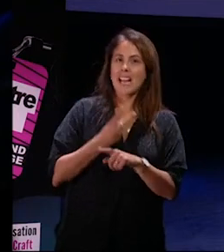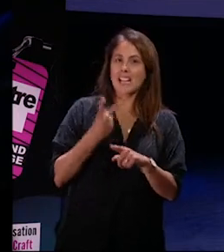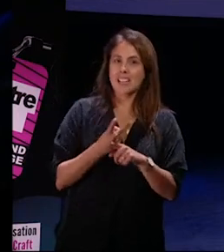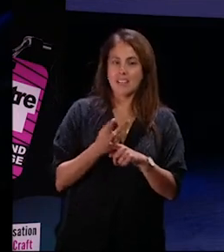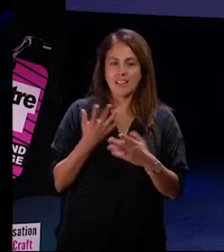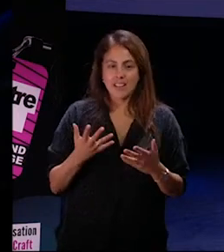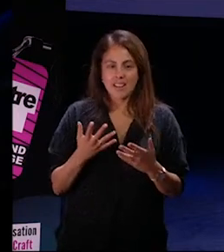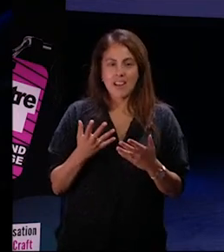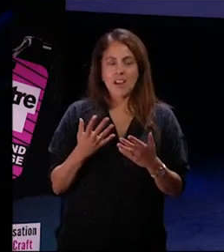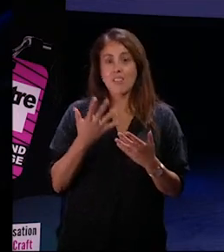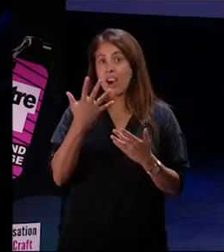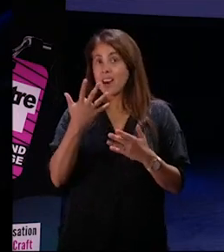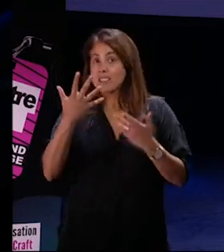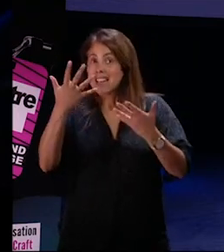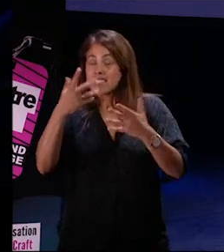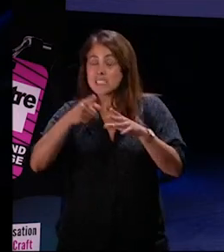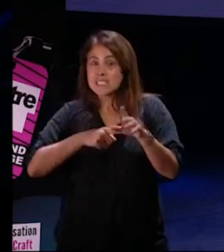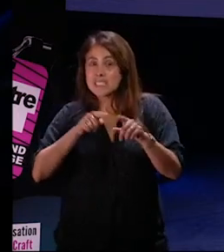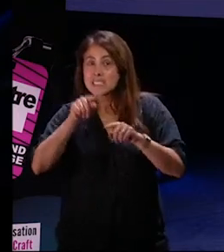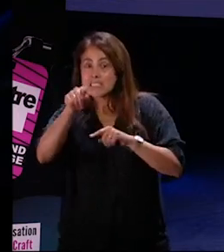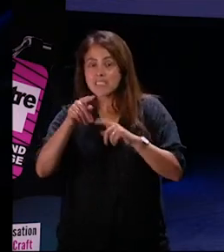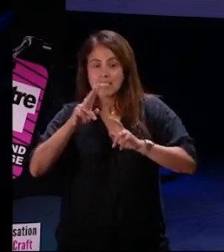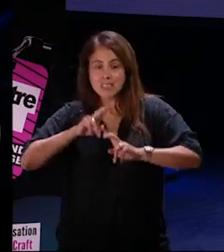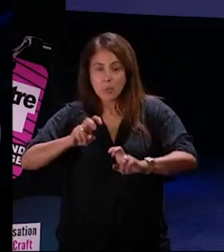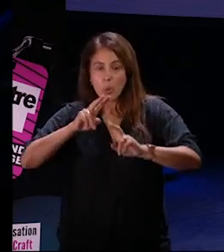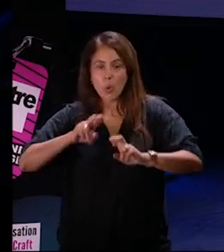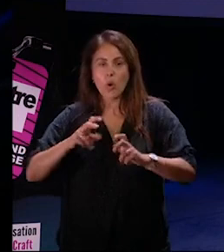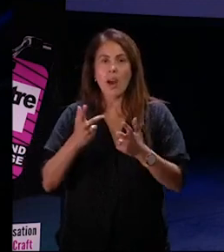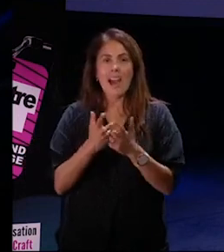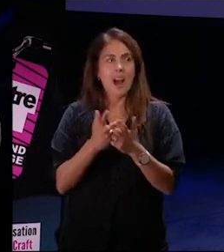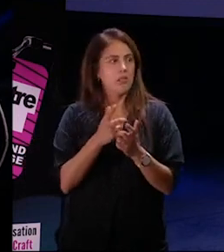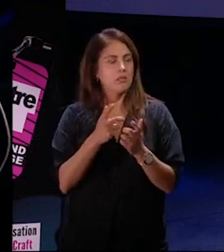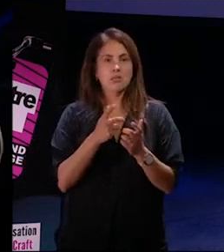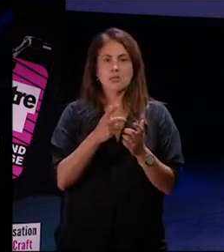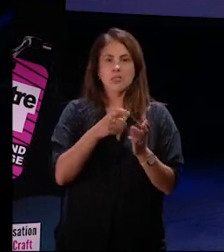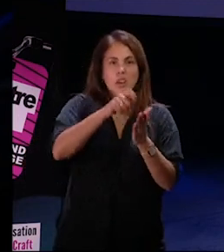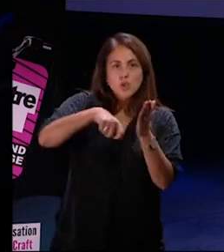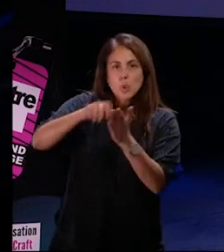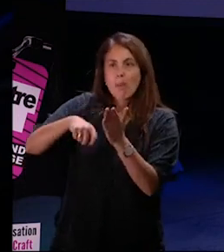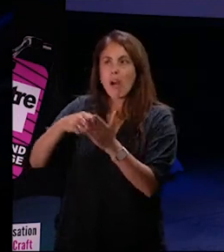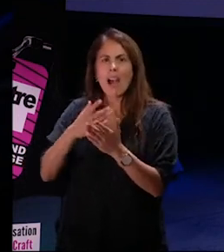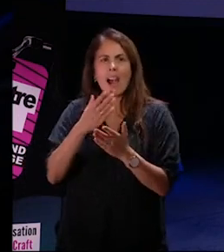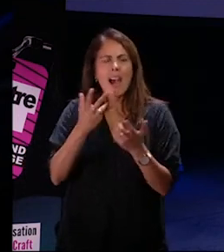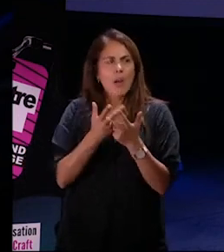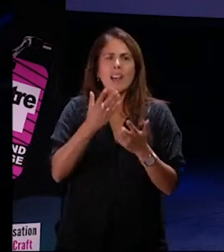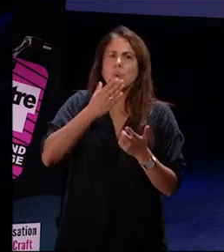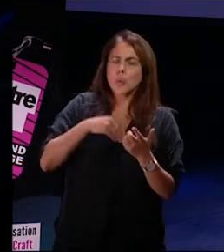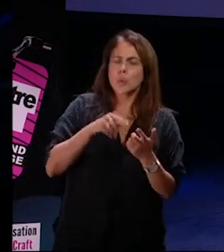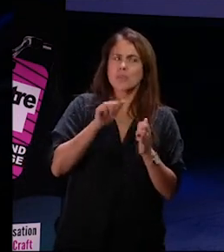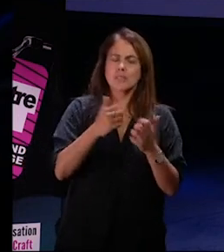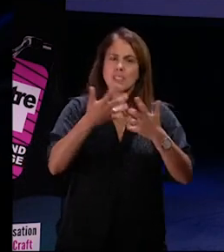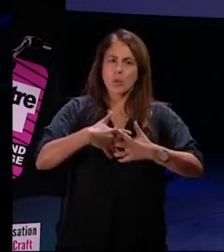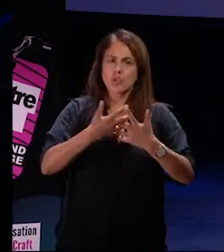we've got another 5 to 10 years of exploring how consumers, for example, will start adopting that technology. And we take